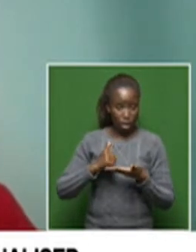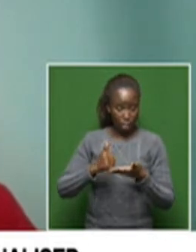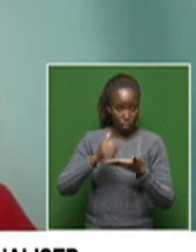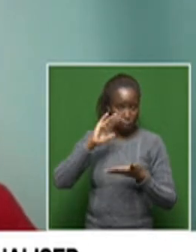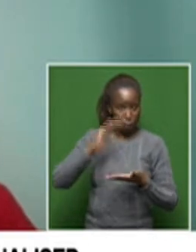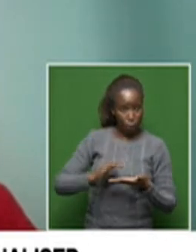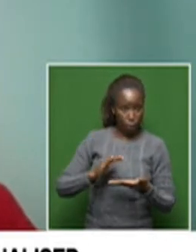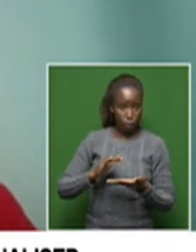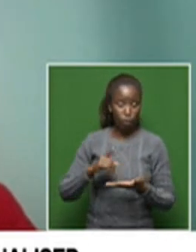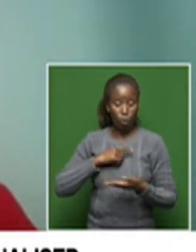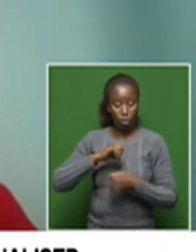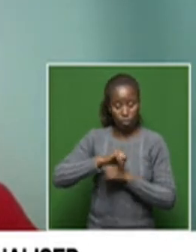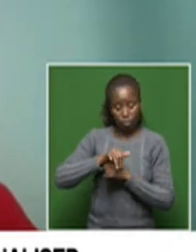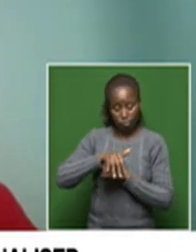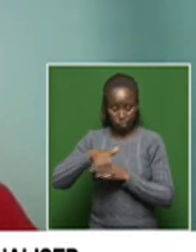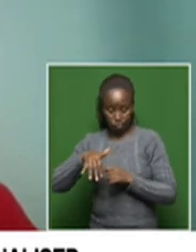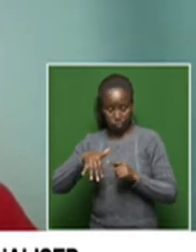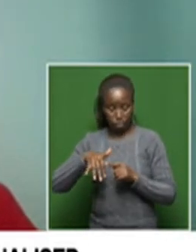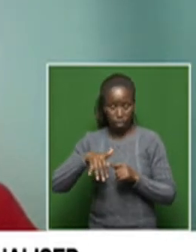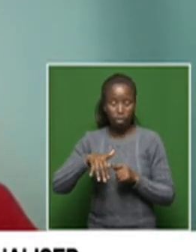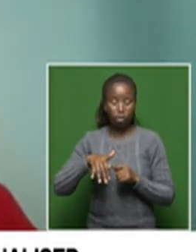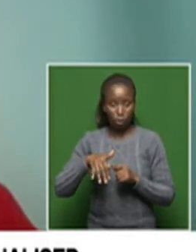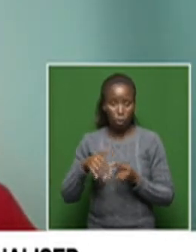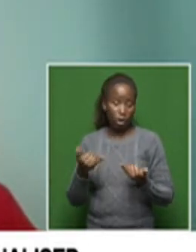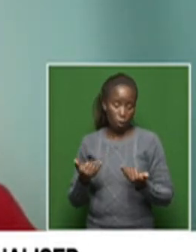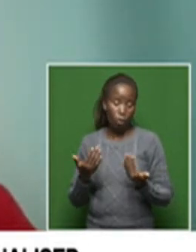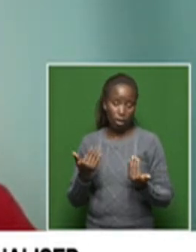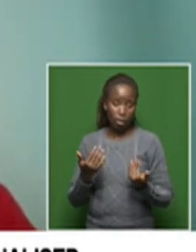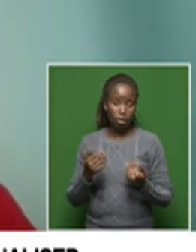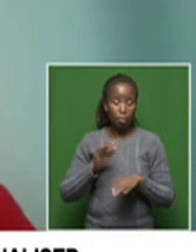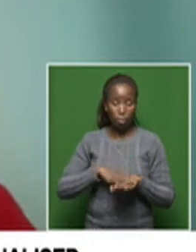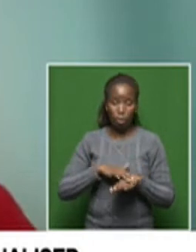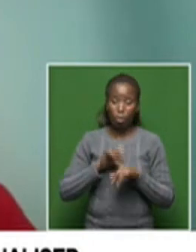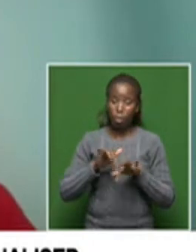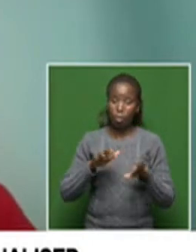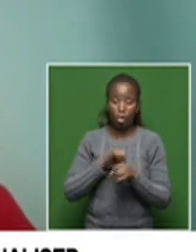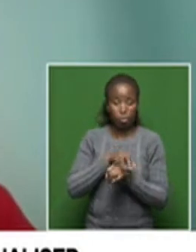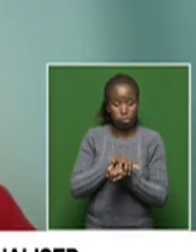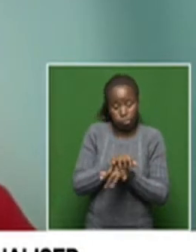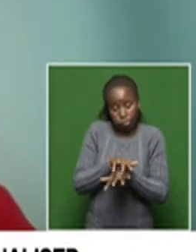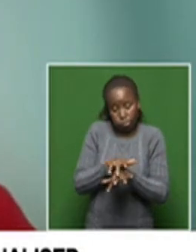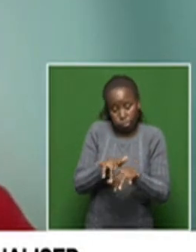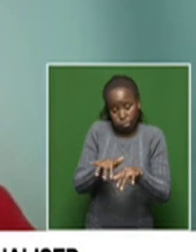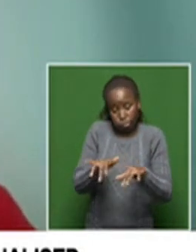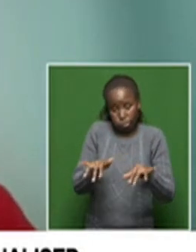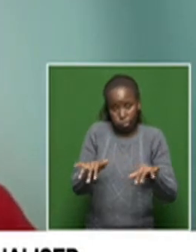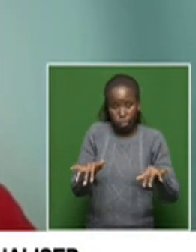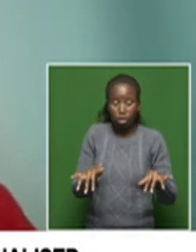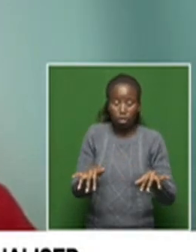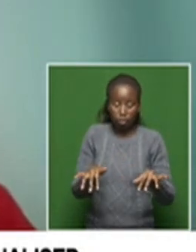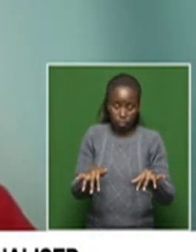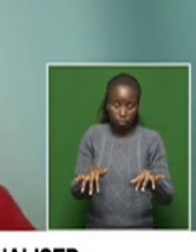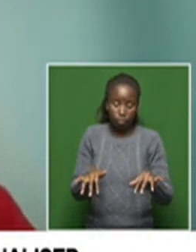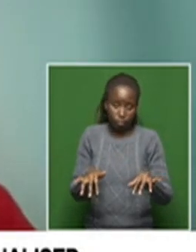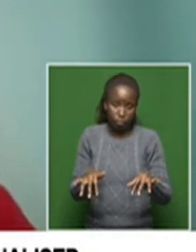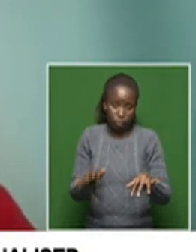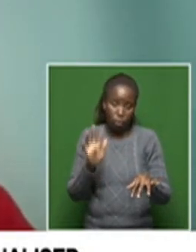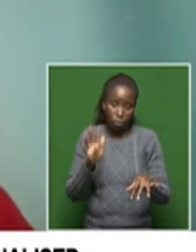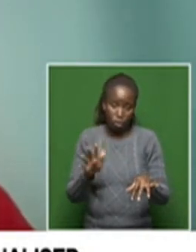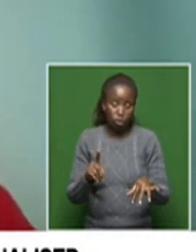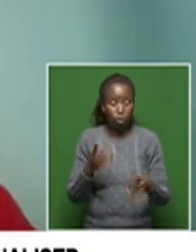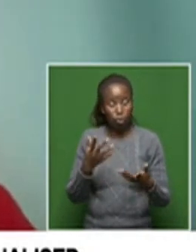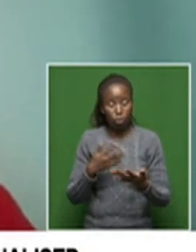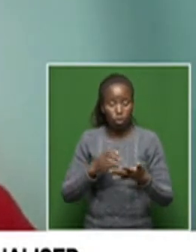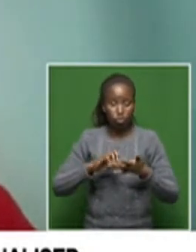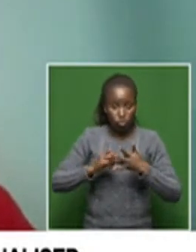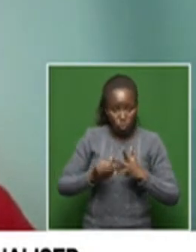our variants. So we do expect to see breakthrough infections, and we do hope that all our breakthrough infections will be mild to moderate and not severe.